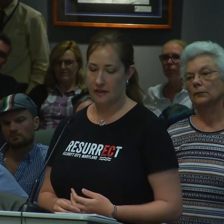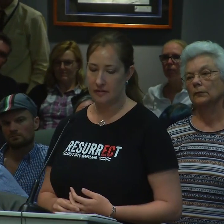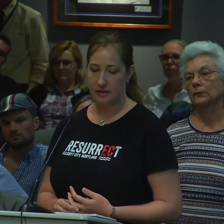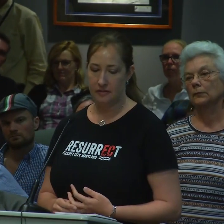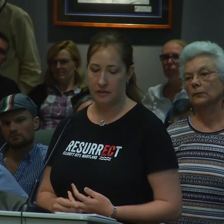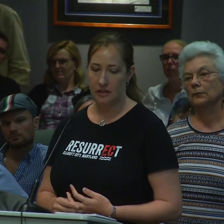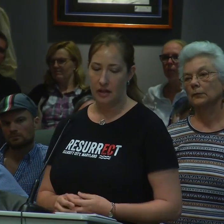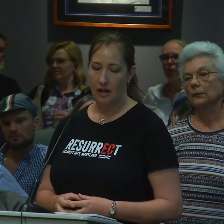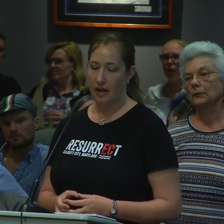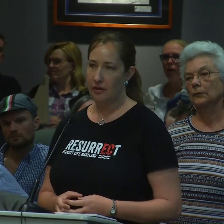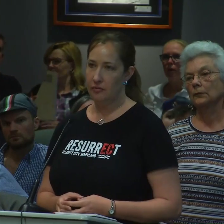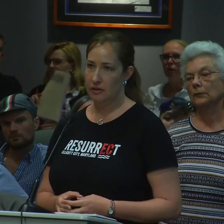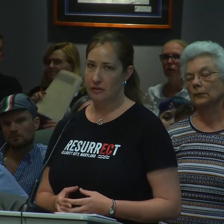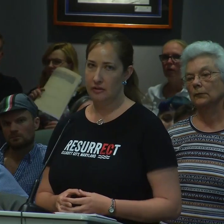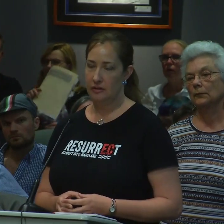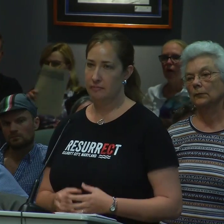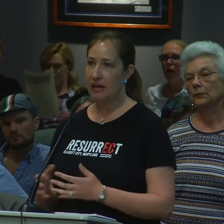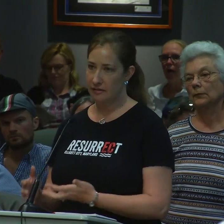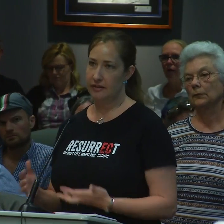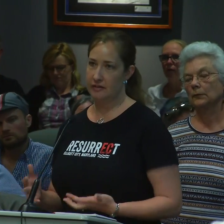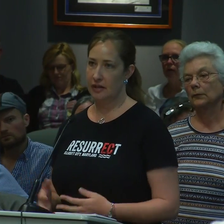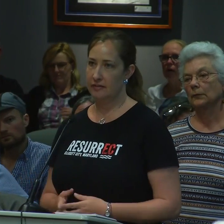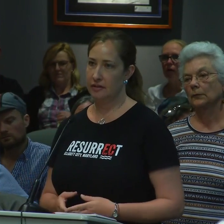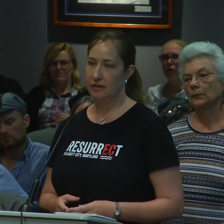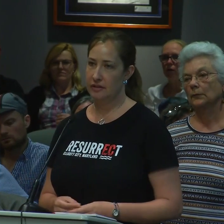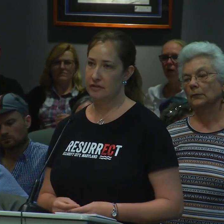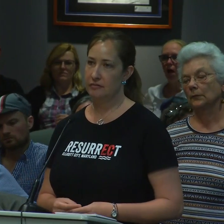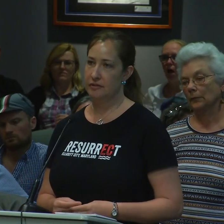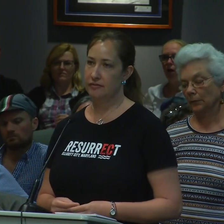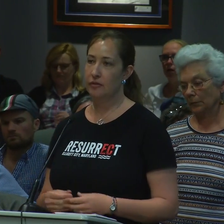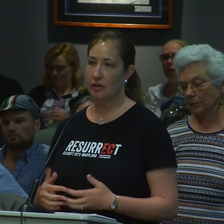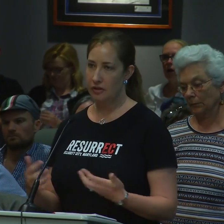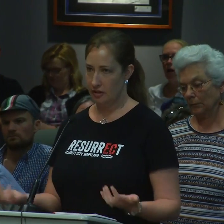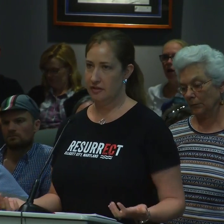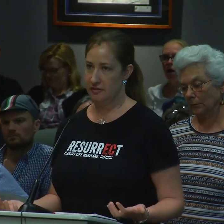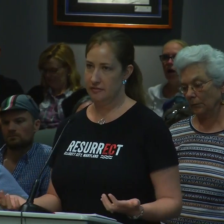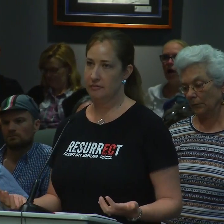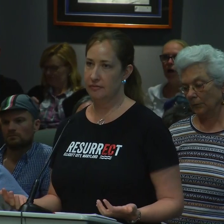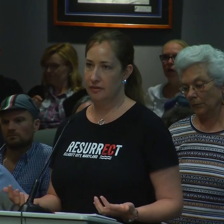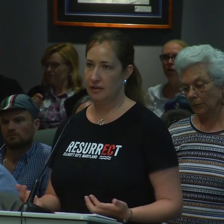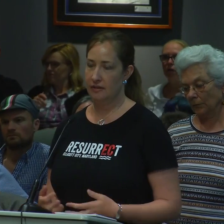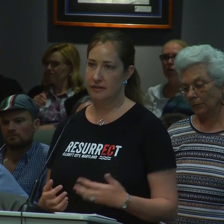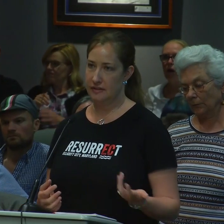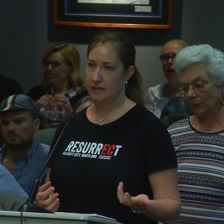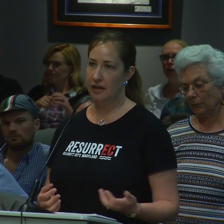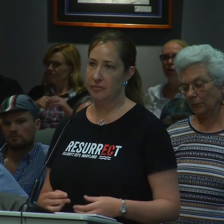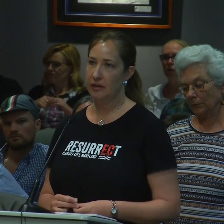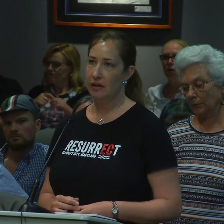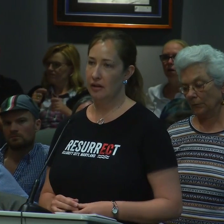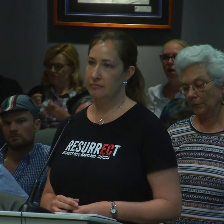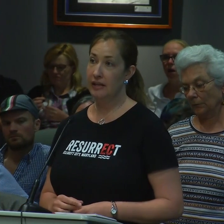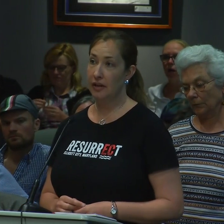in the county government, how will the benefit side of the equation in terms of foregone costs from a flood of this